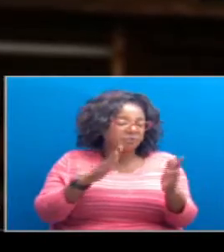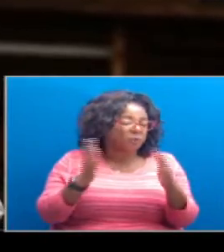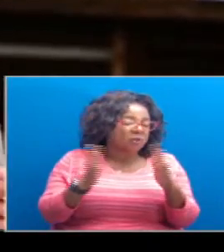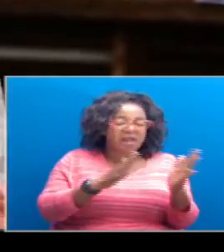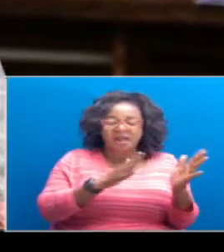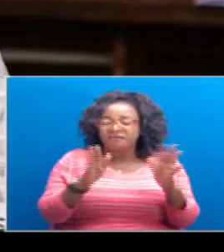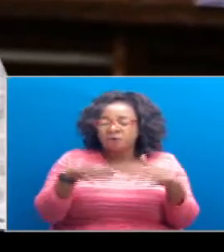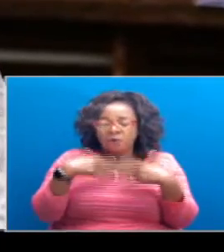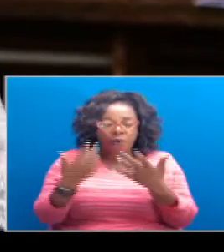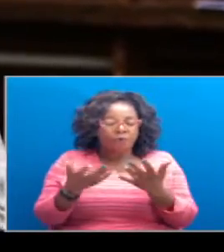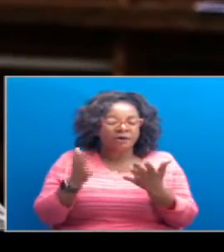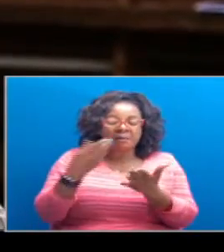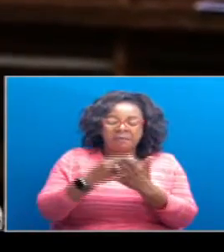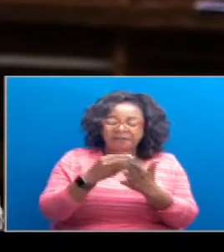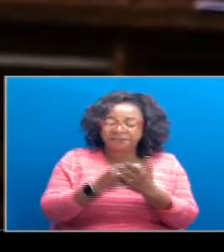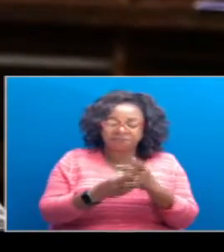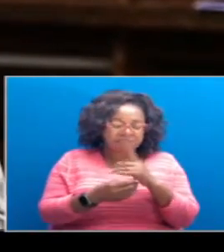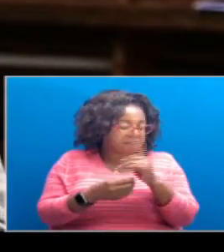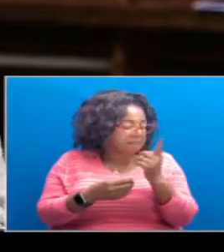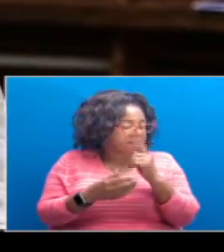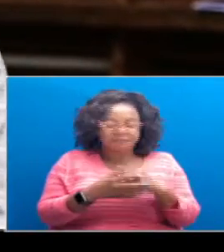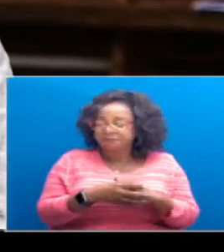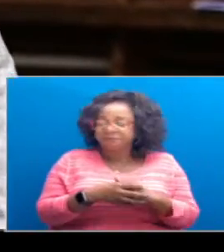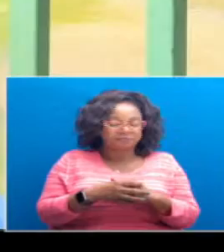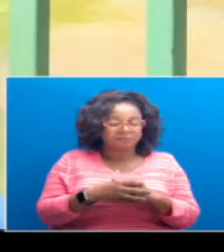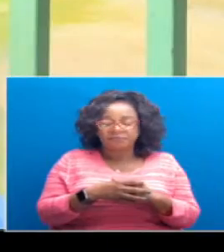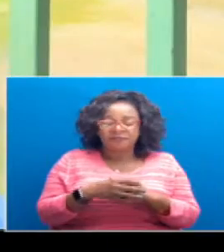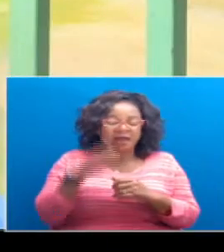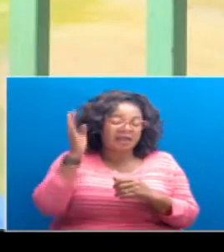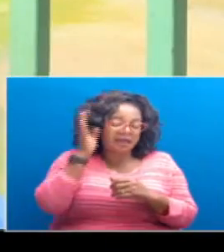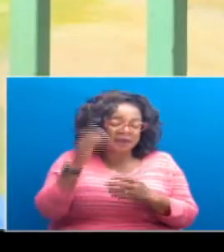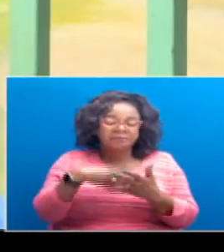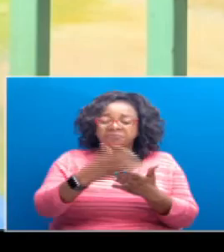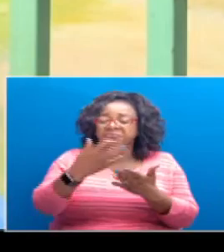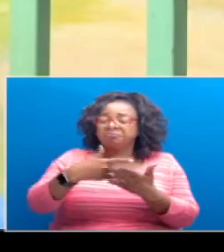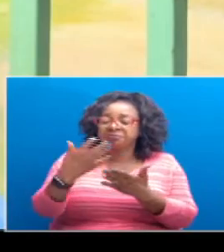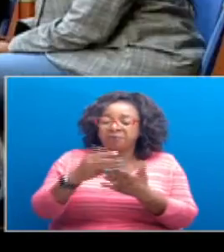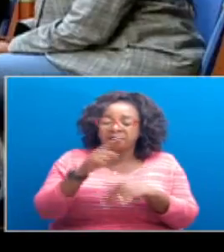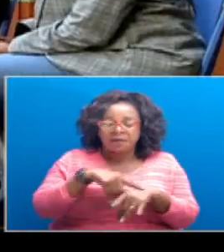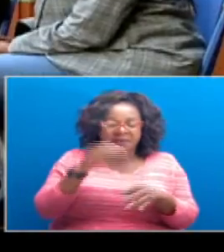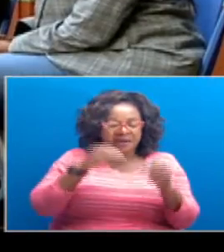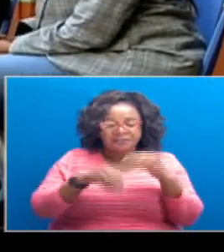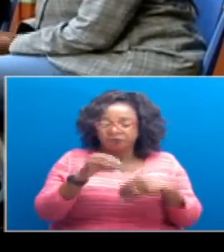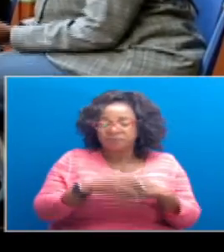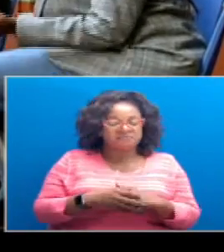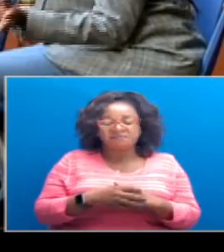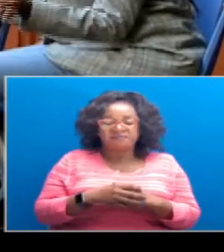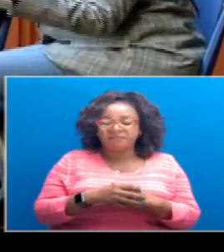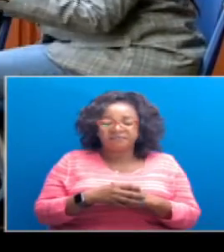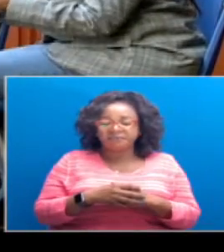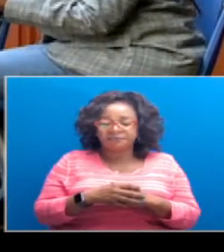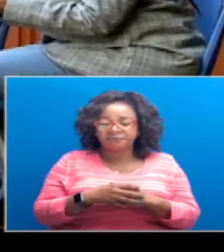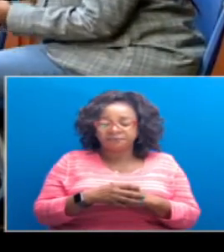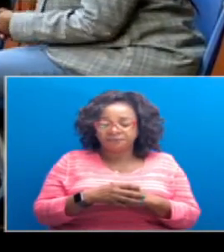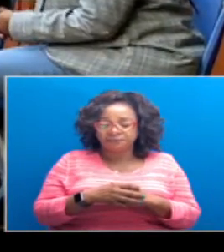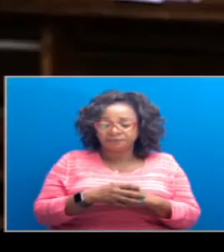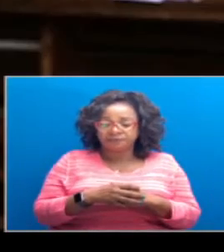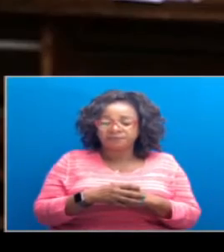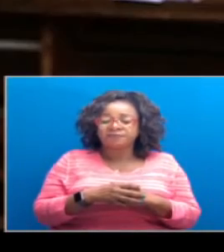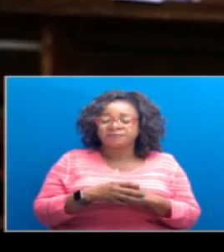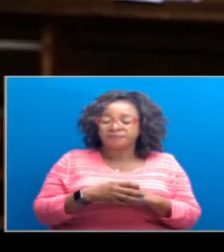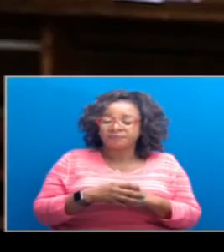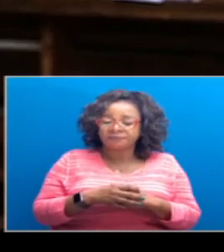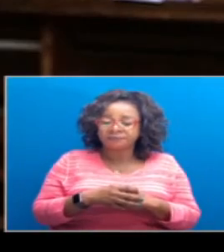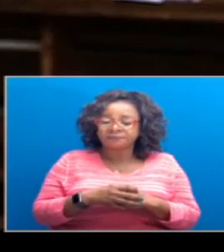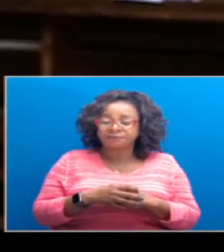being swayed by the monies that I hear go around during elections? No. All right, Judy, as we begin to bring this conversation